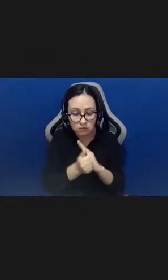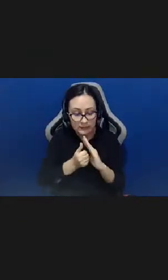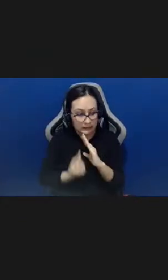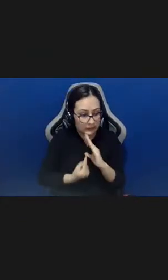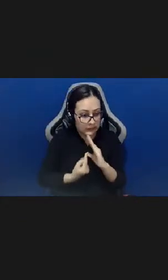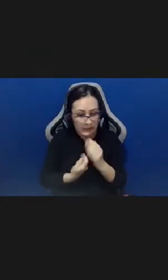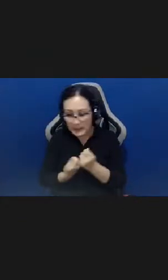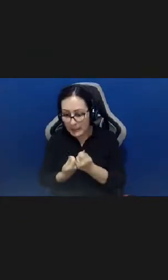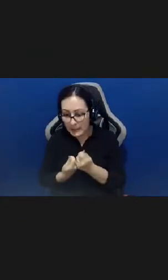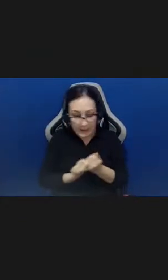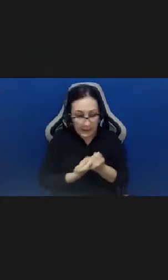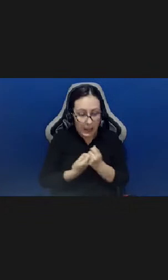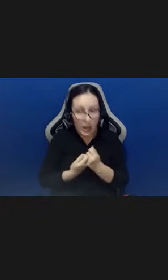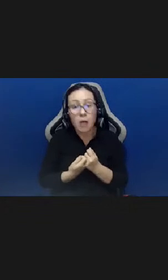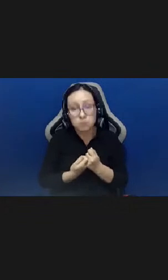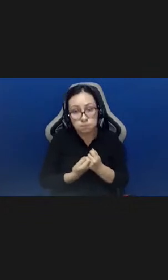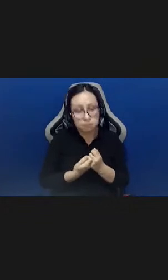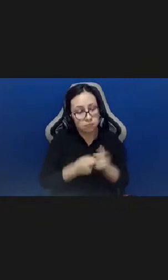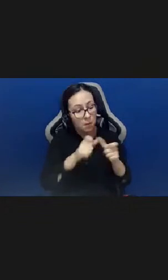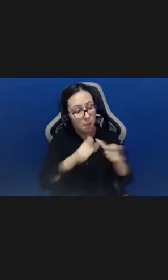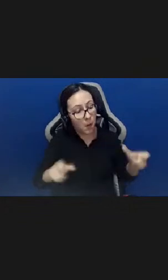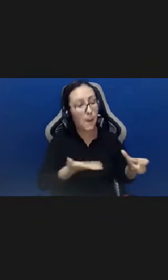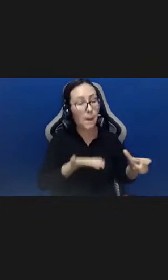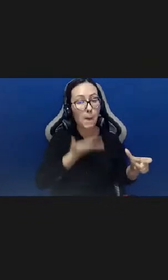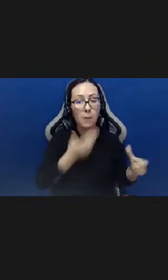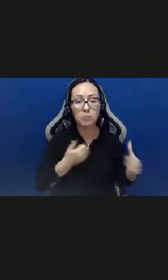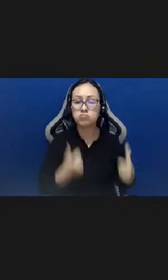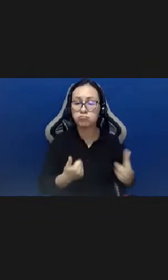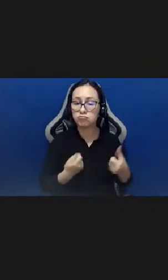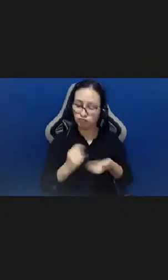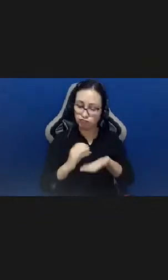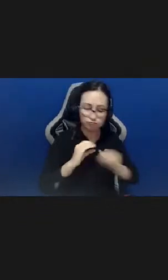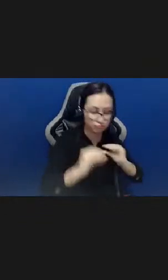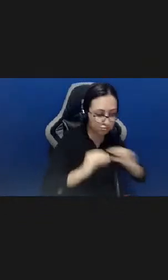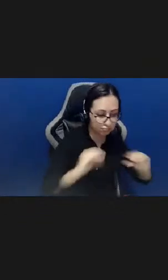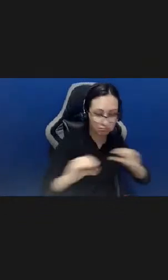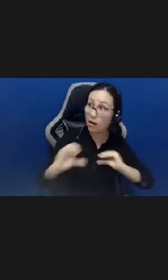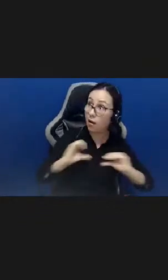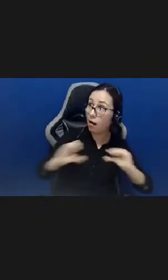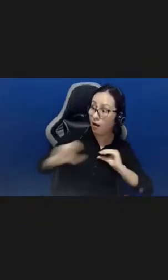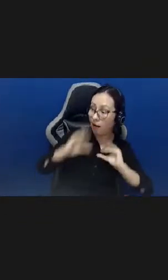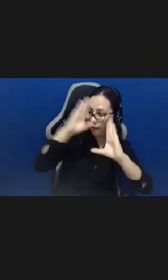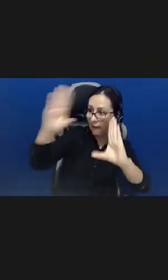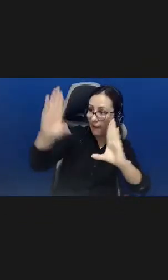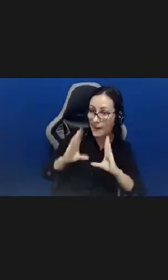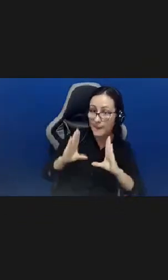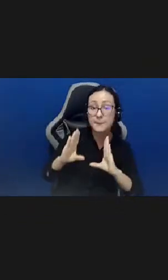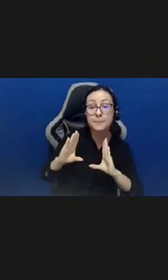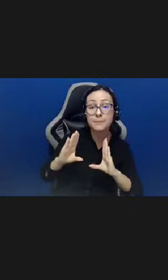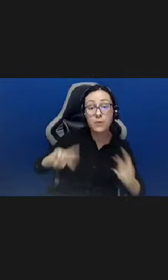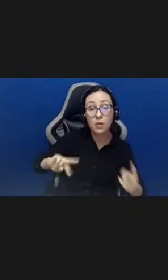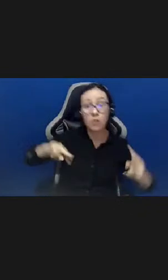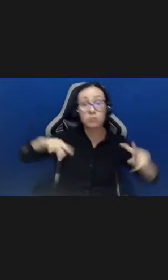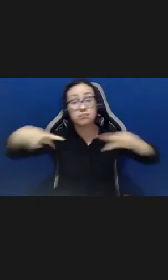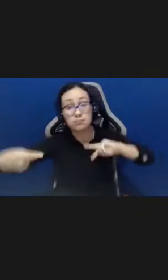because of the lack of resources or because of other reasons. So we can expect an increase in conditions that respond